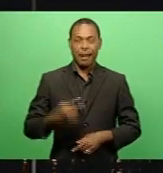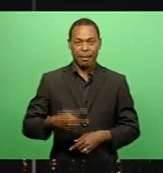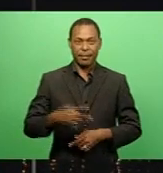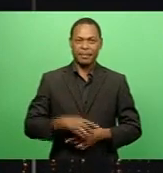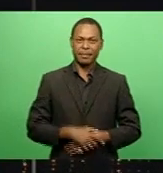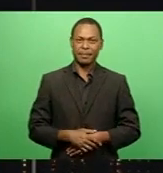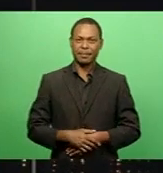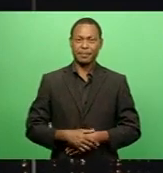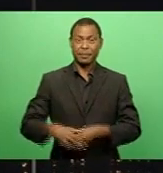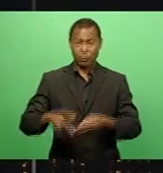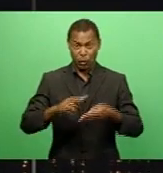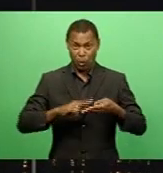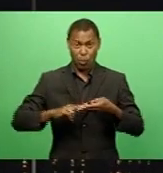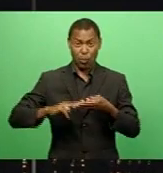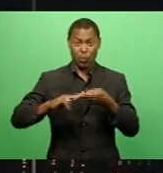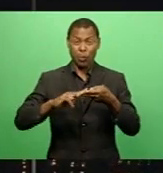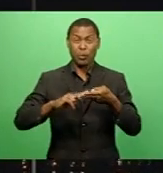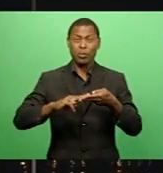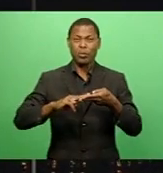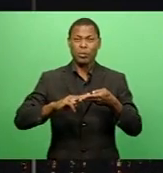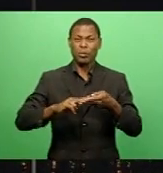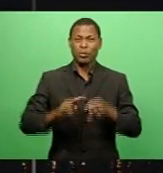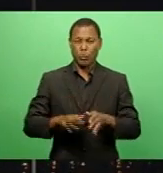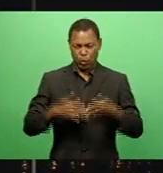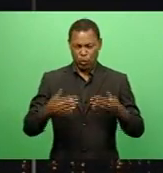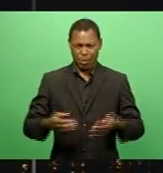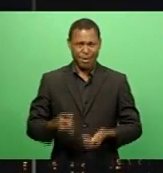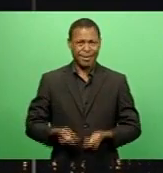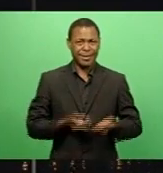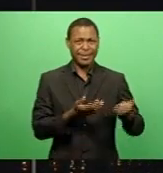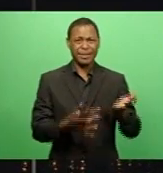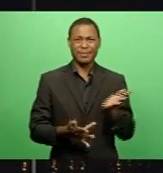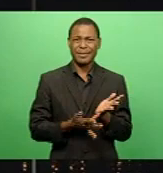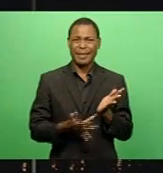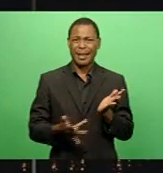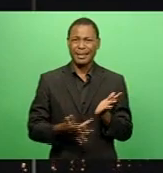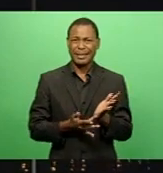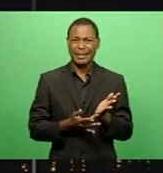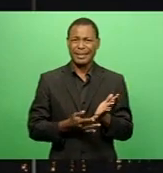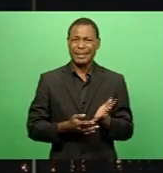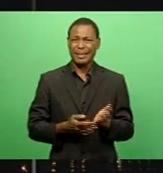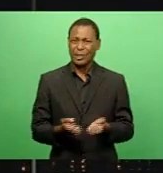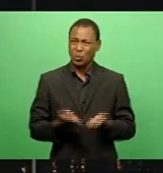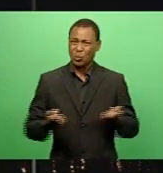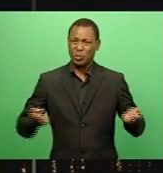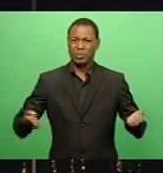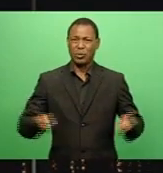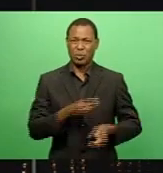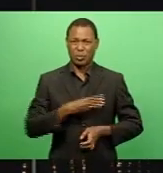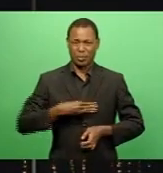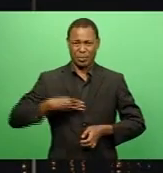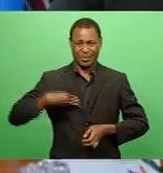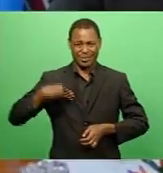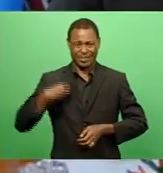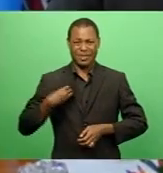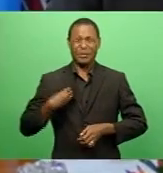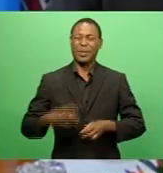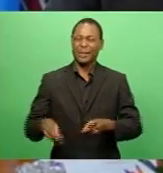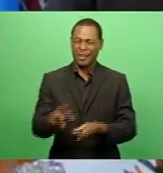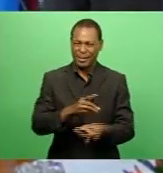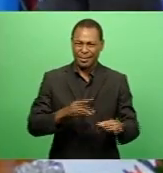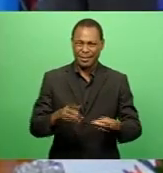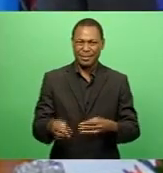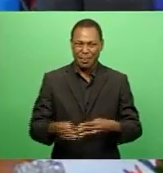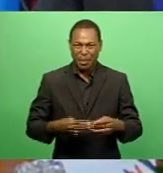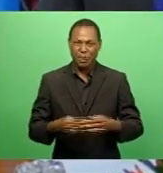United Nations Development Programme today gave IT equipment to the Ministry of Rural, Maritime Development and Disaster Management. The 50